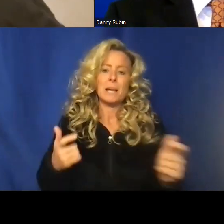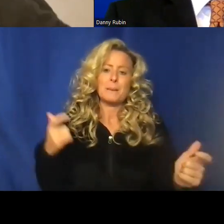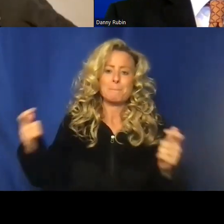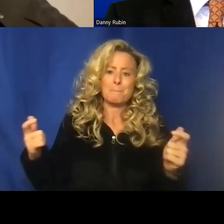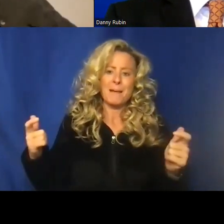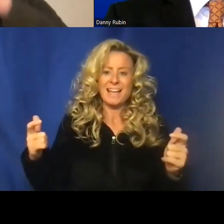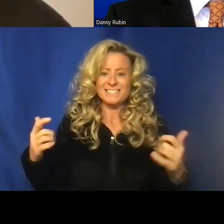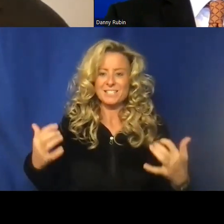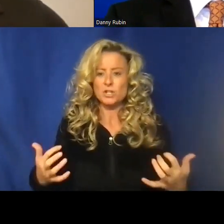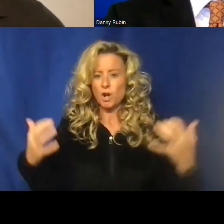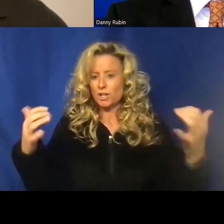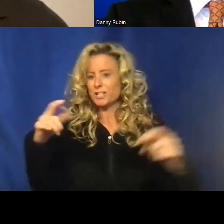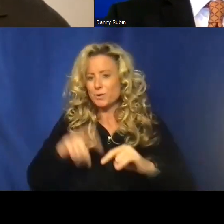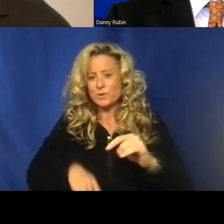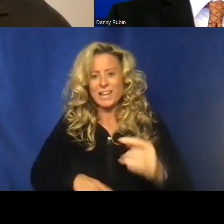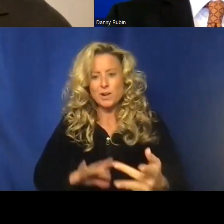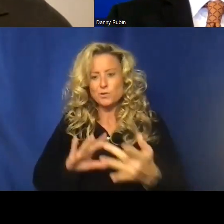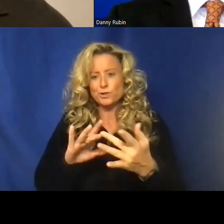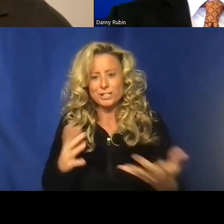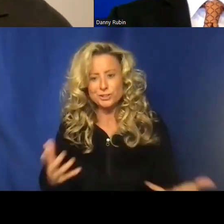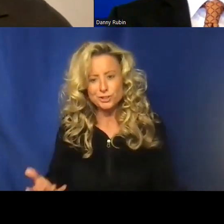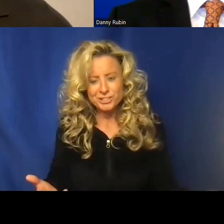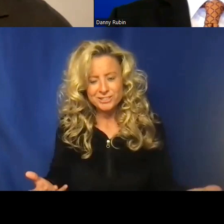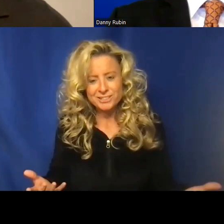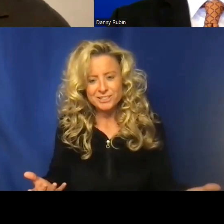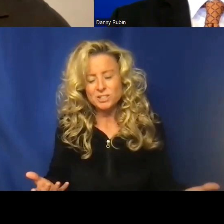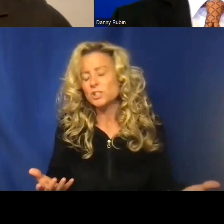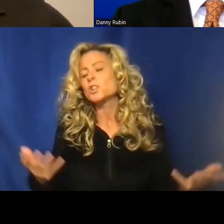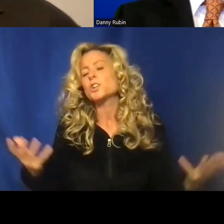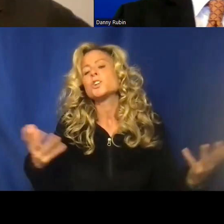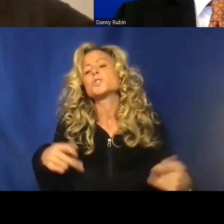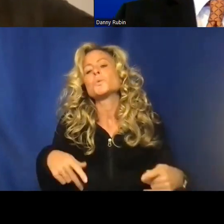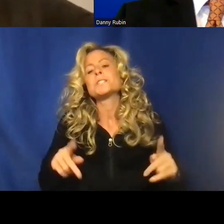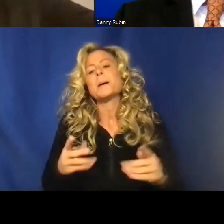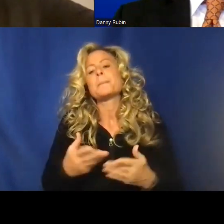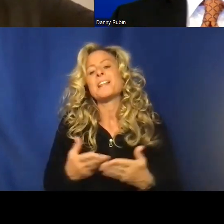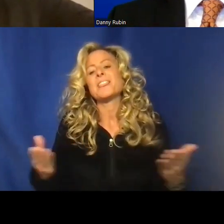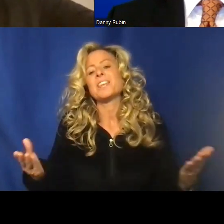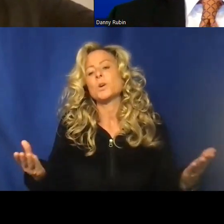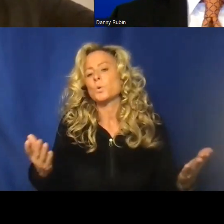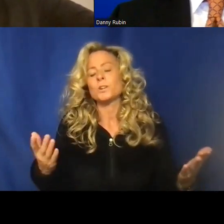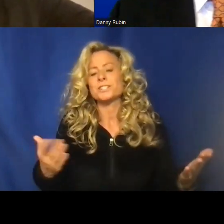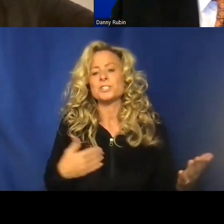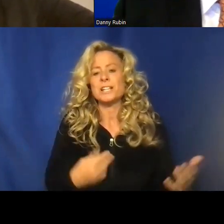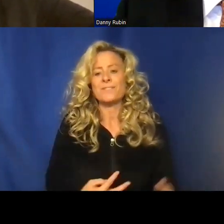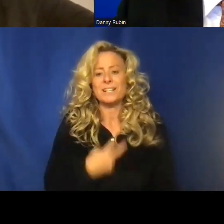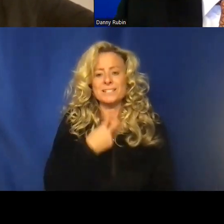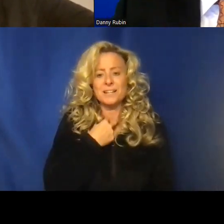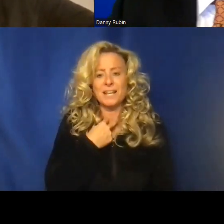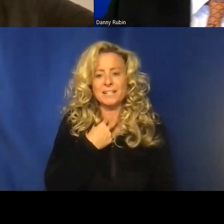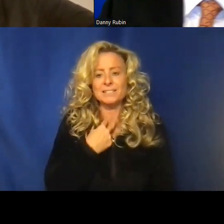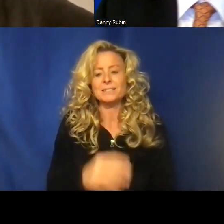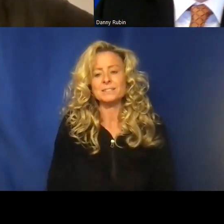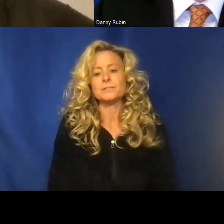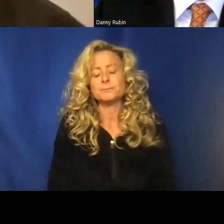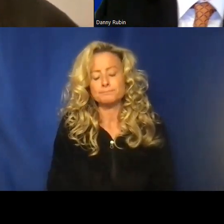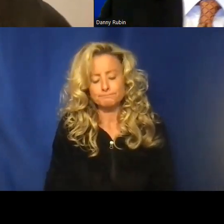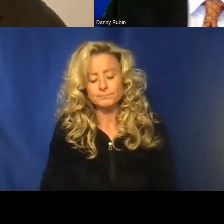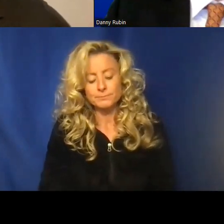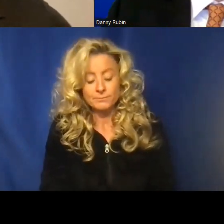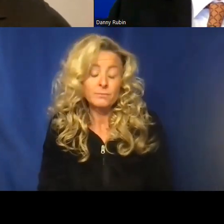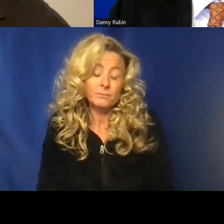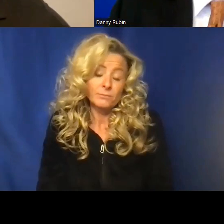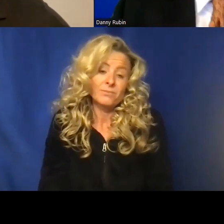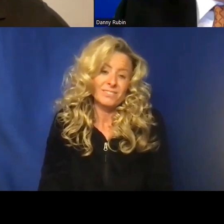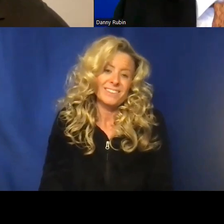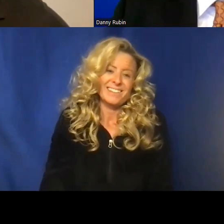can't Mhm. reach right now. So what's the opportunity there, or is it just a dead end? Yeah, I mean, that's again